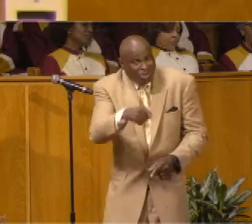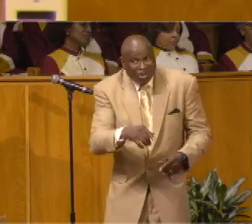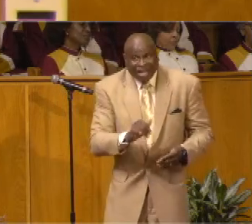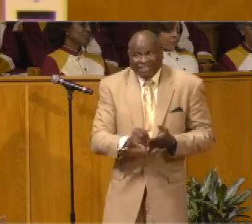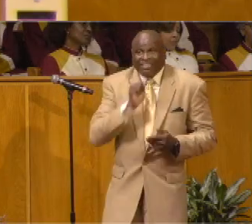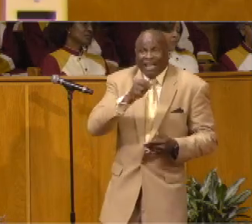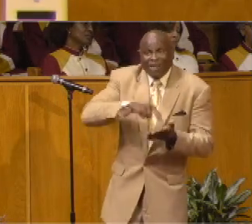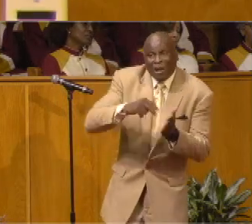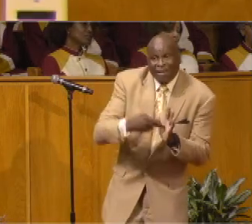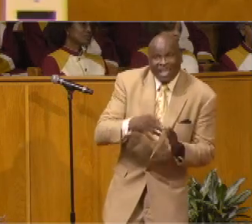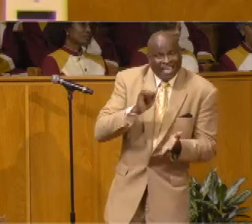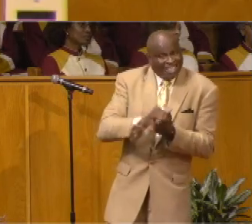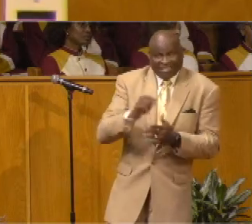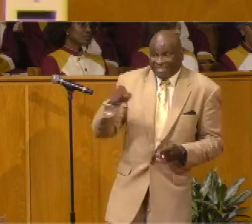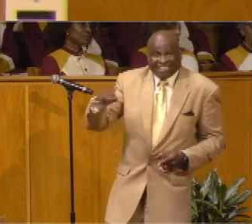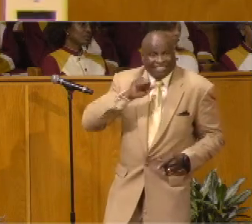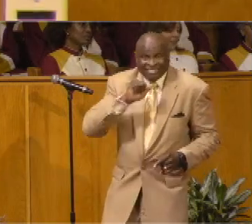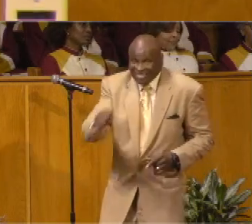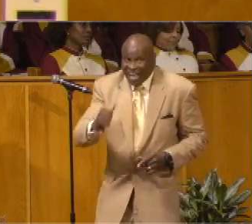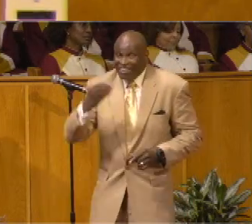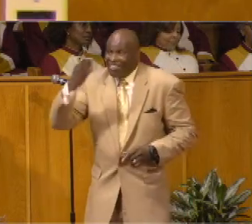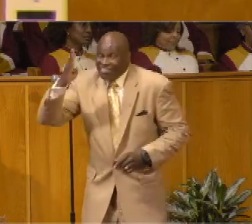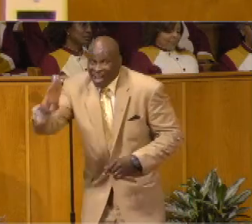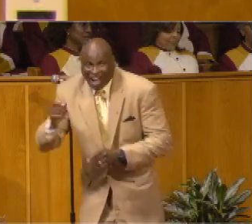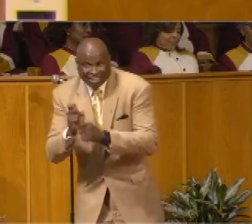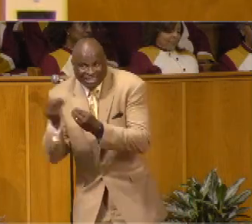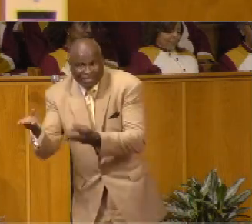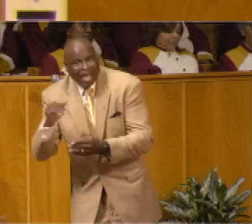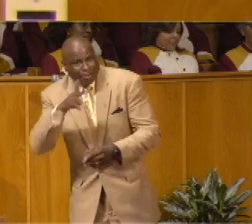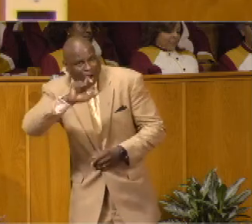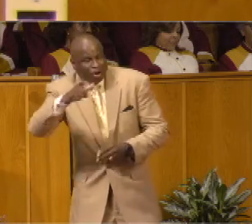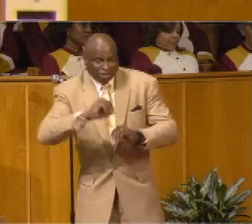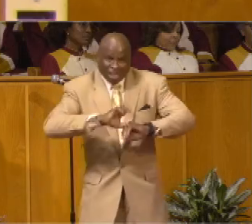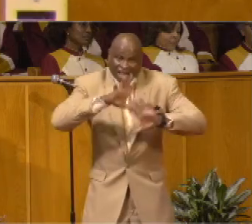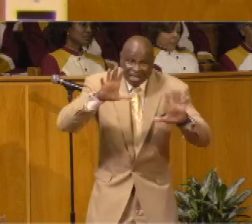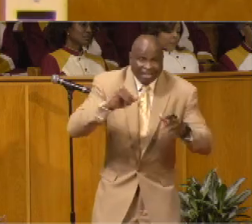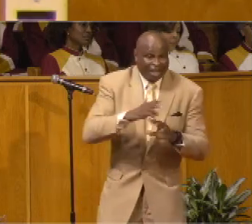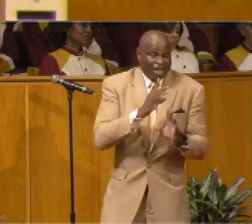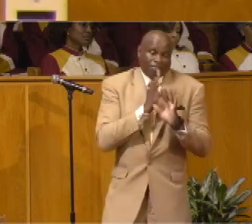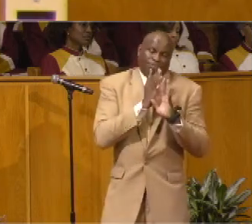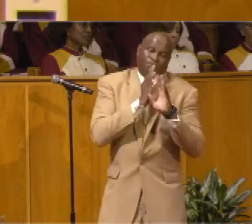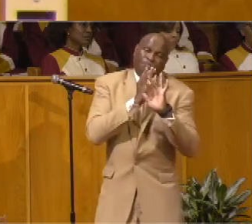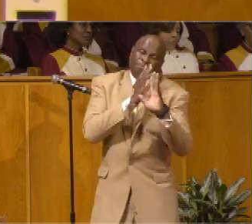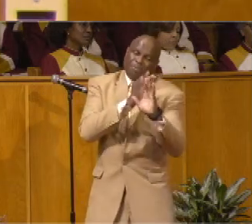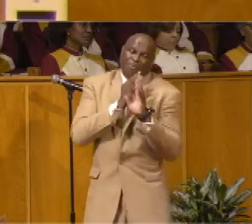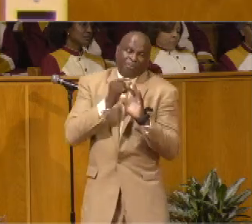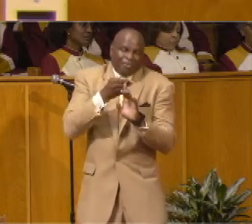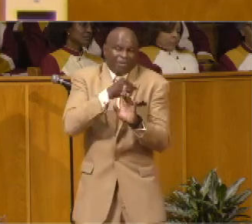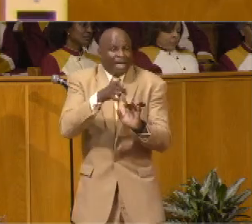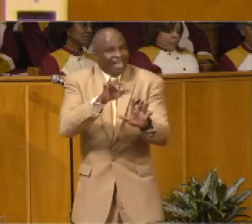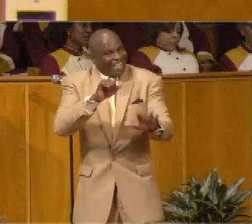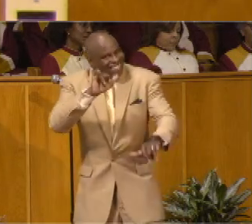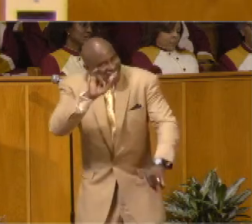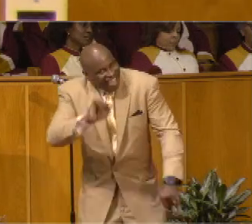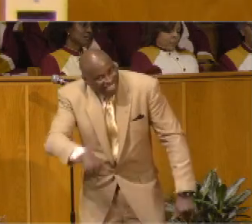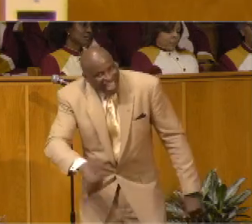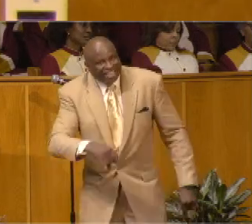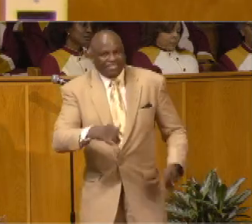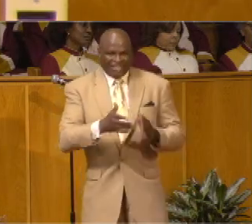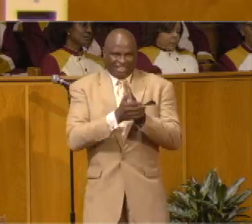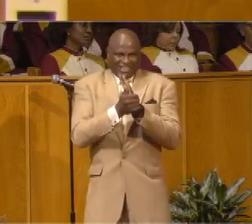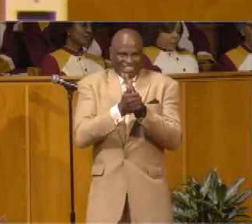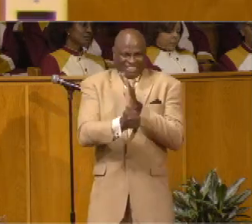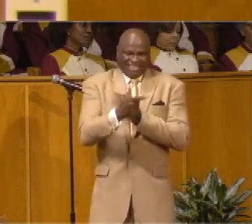does not mean that that is not of God. And Paul wants to be clear that speaking in tongues is a